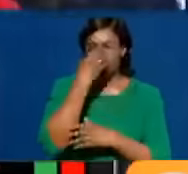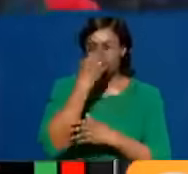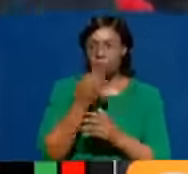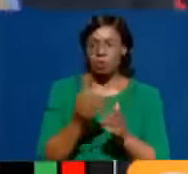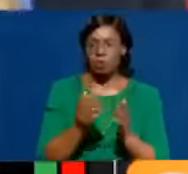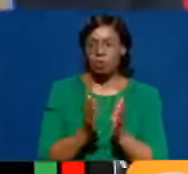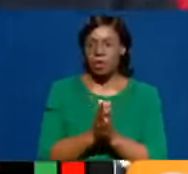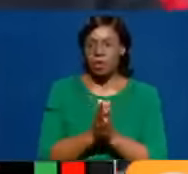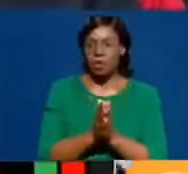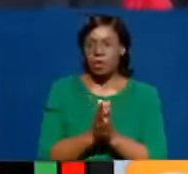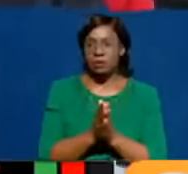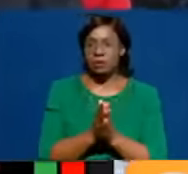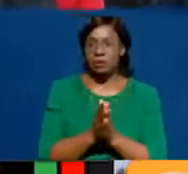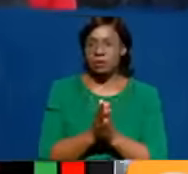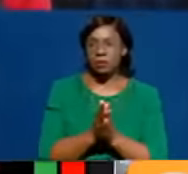waiting.